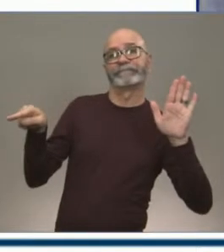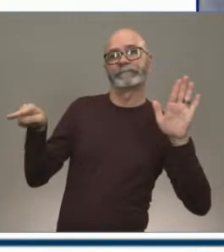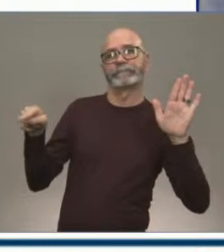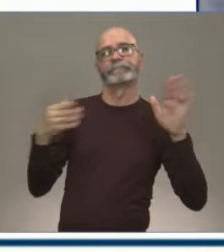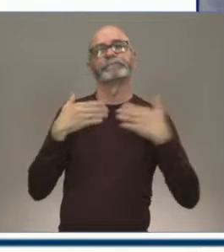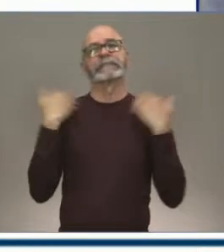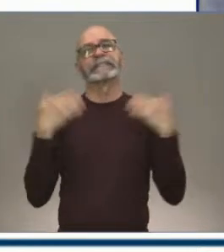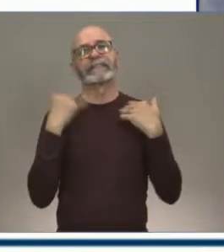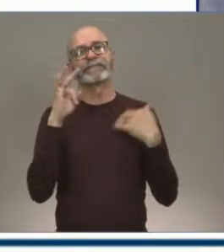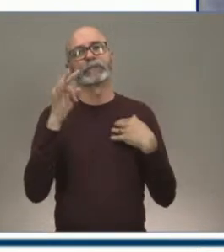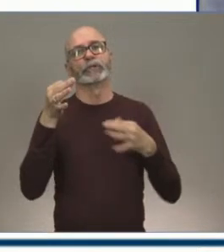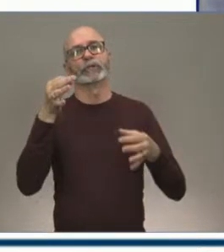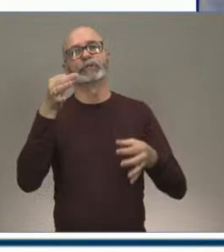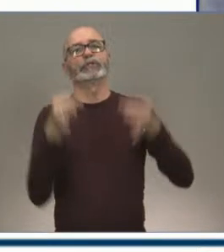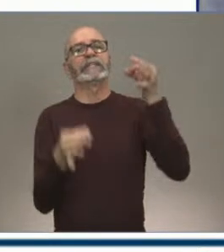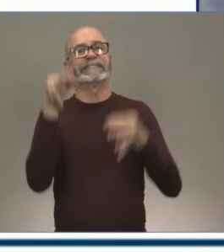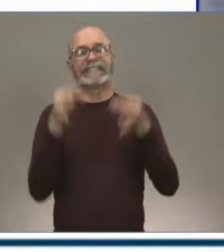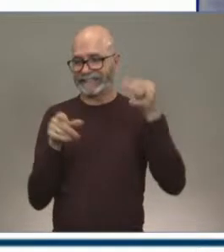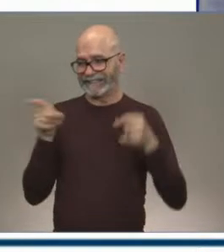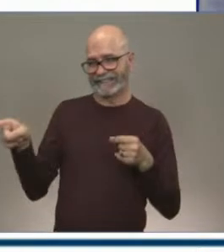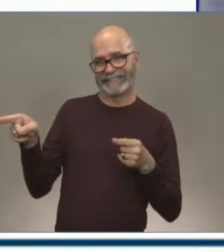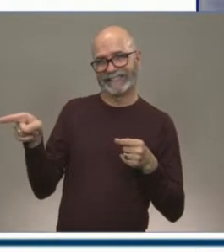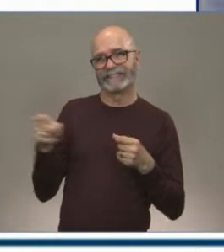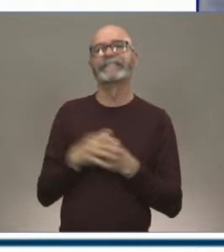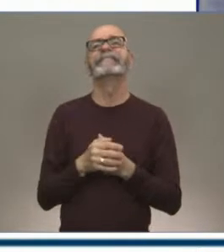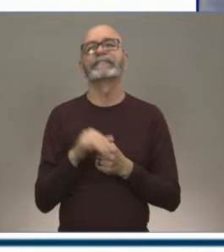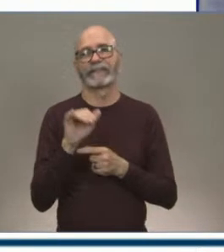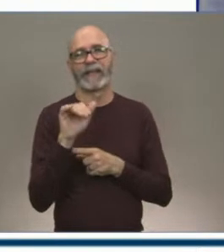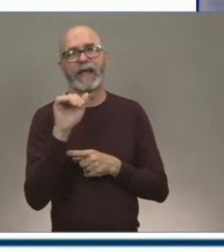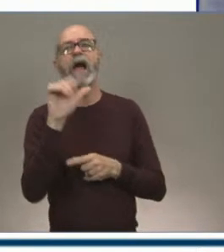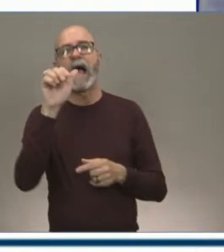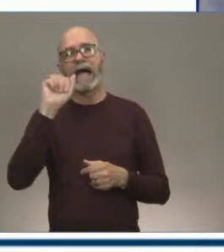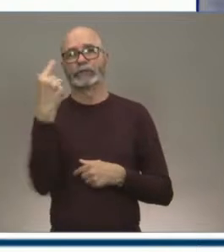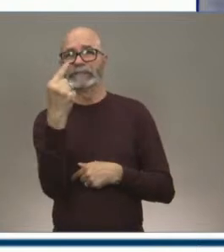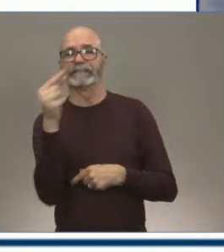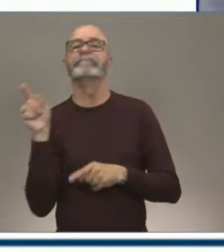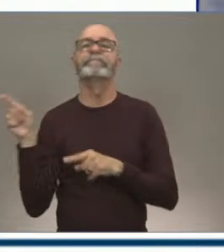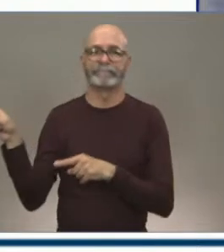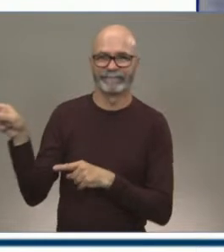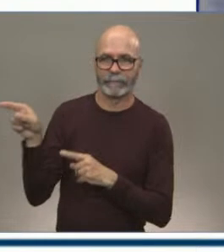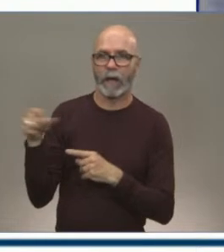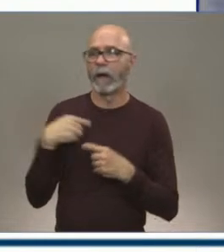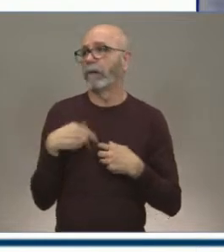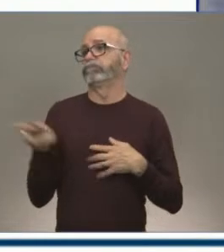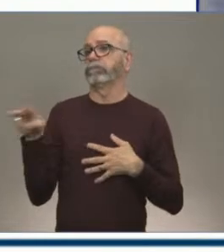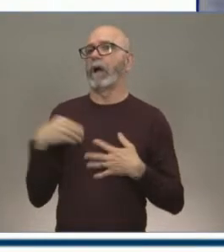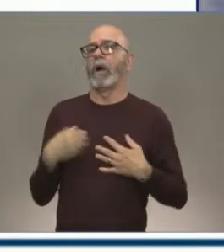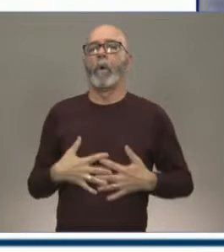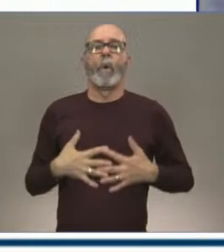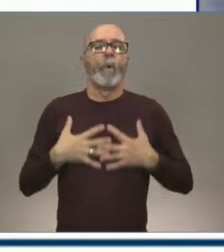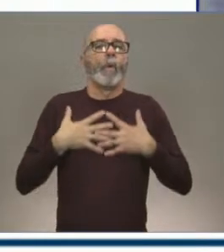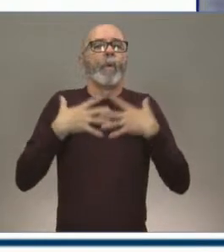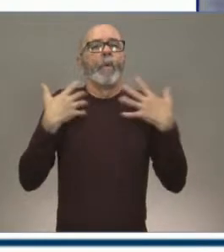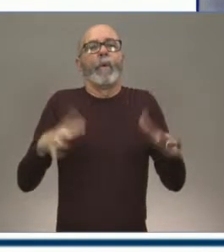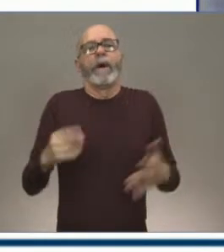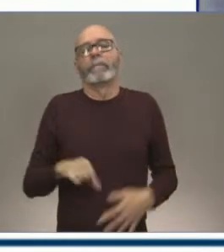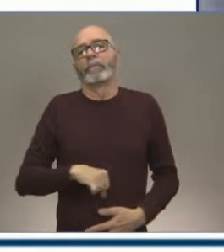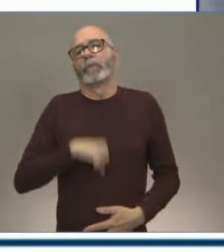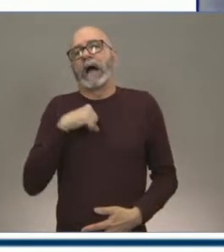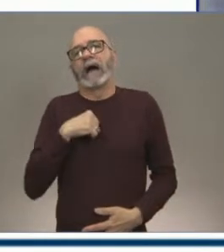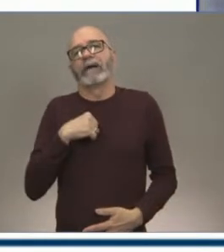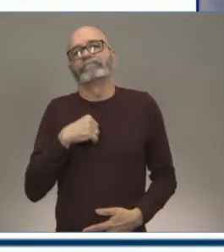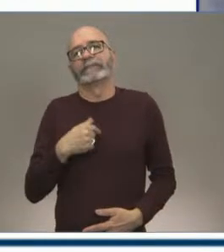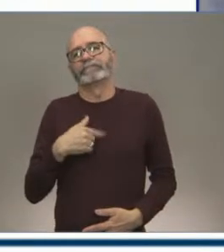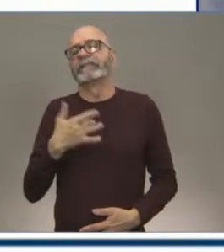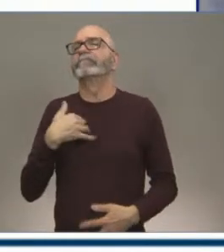our province. And it was one of the proudest moments of my time here. So I wish you well, my friend. I want to say to those